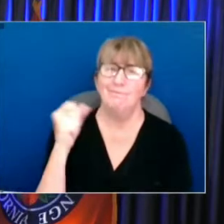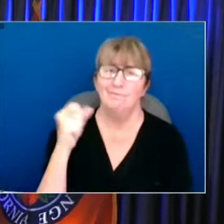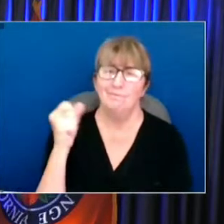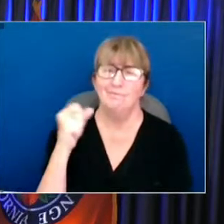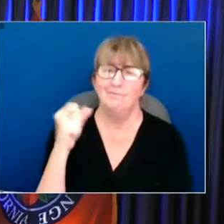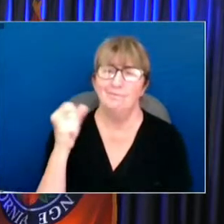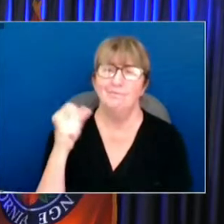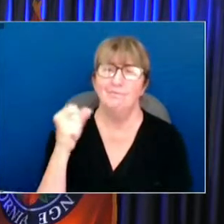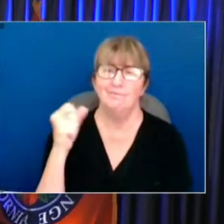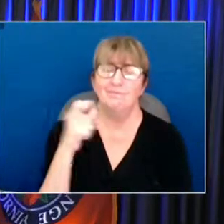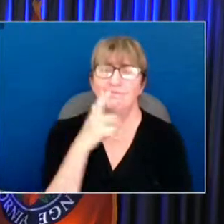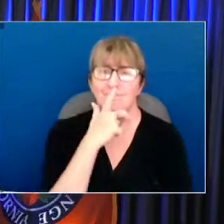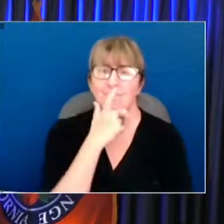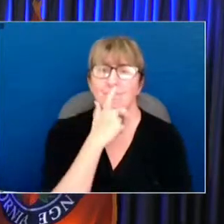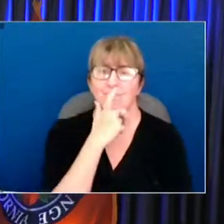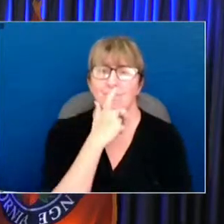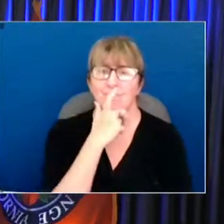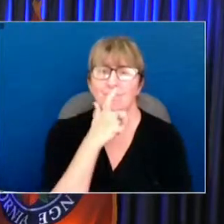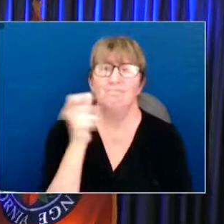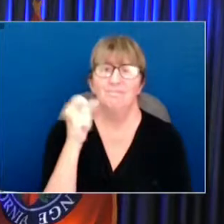Okay. Yeah.